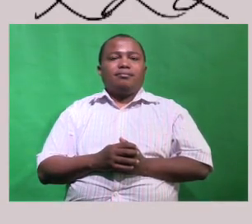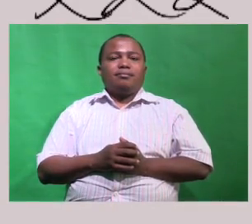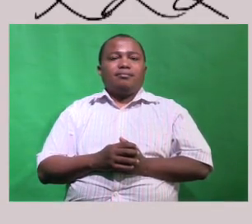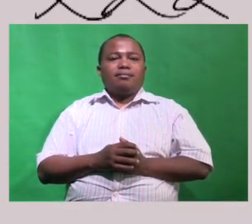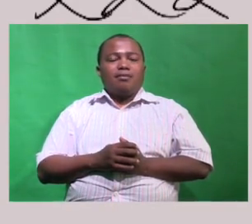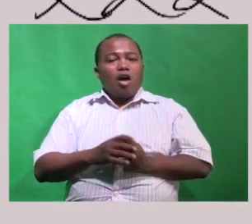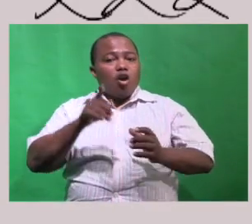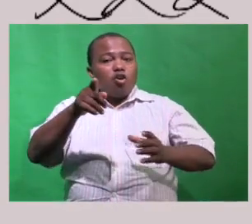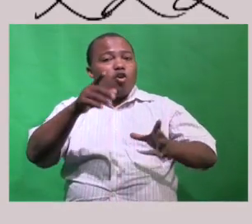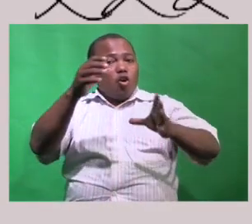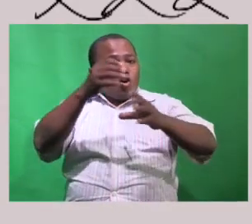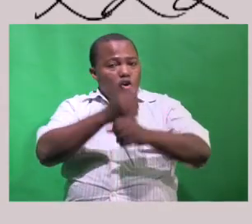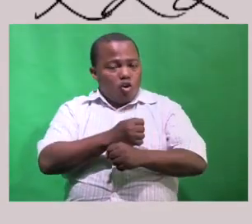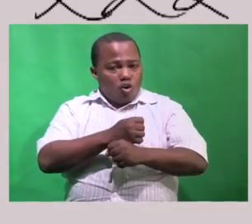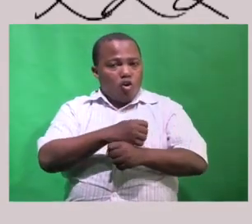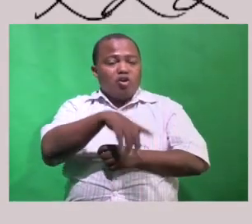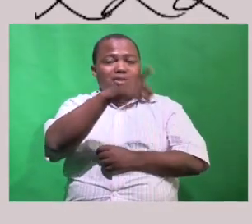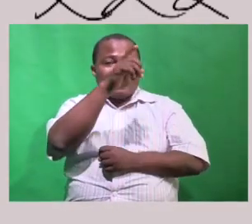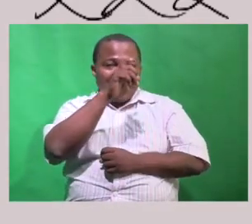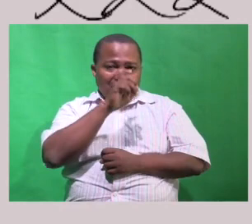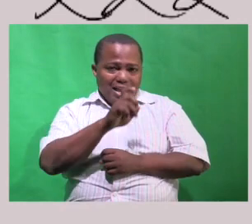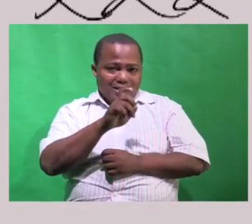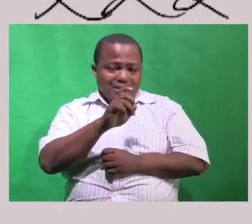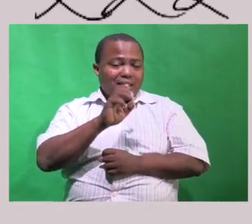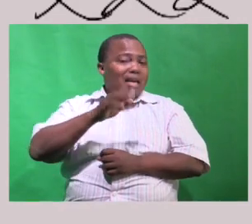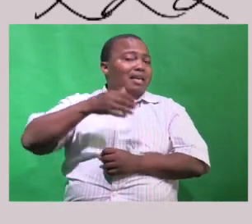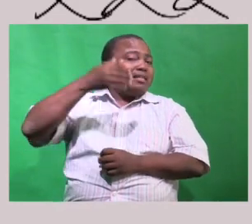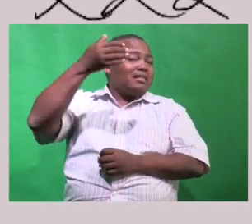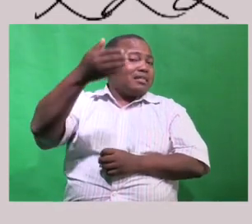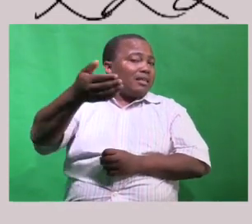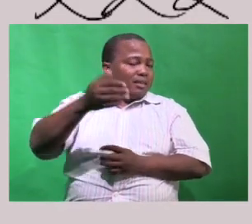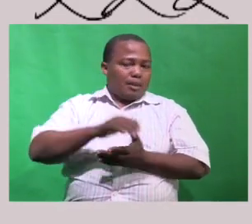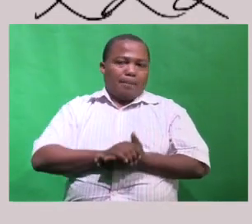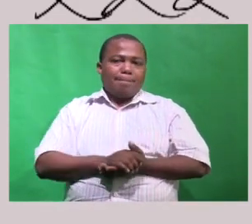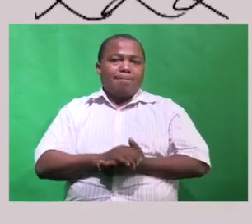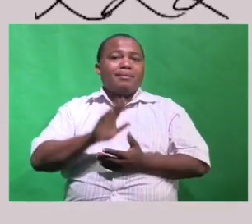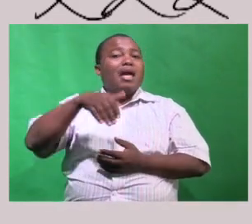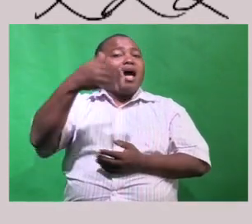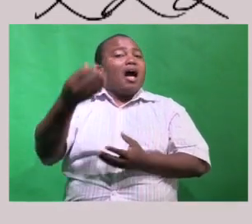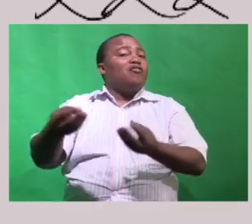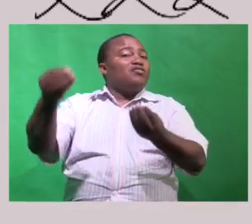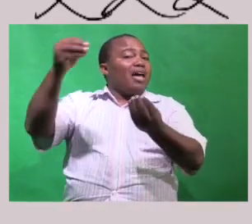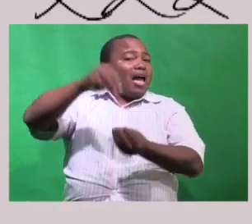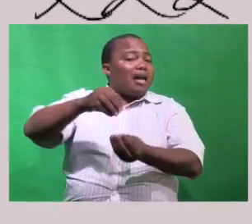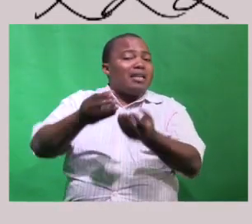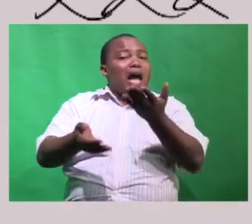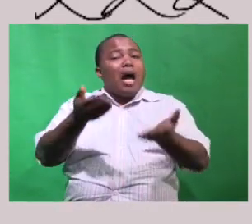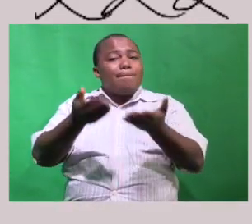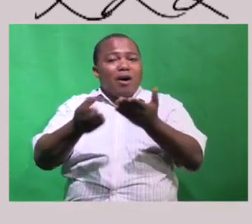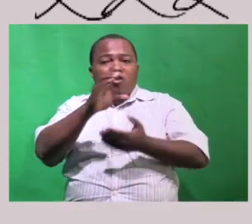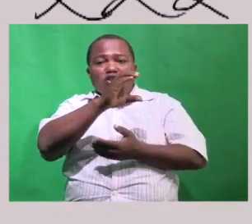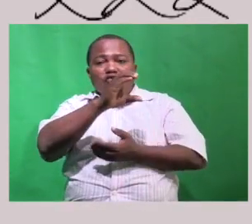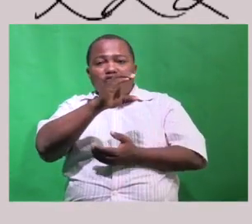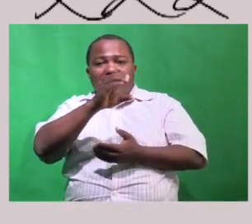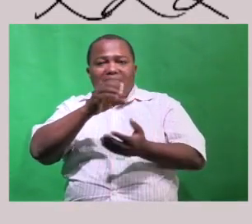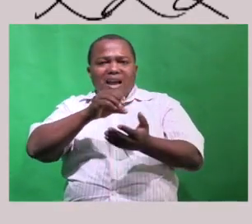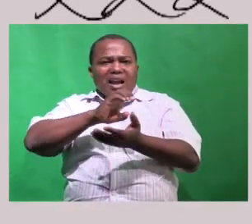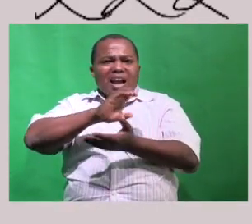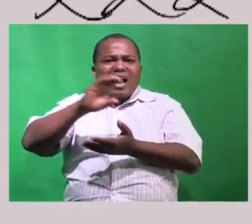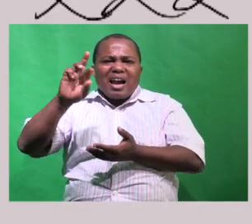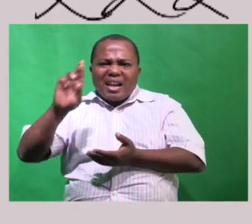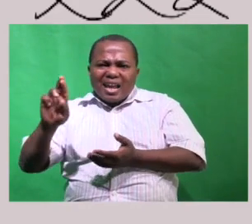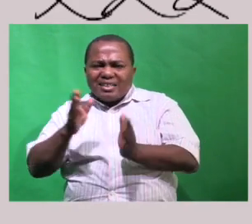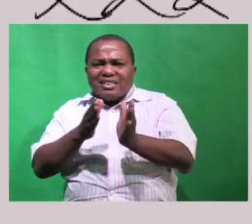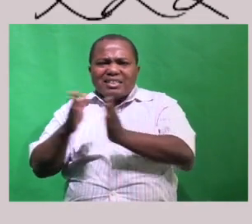got X. Then after add the amount of credit side, you less